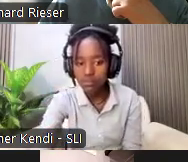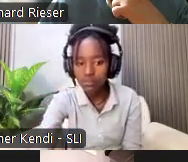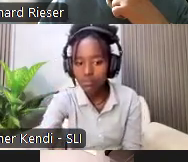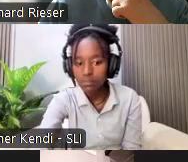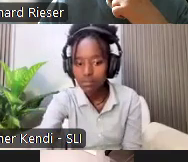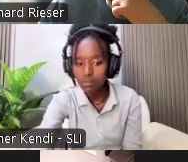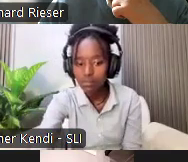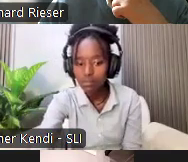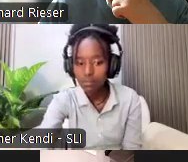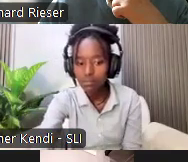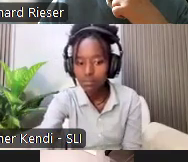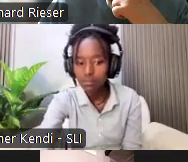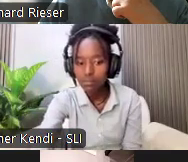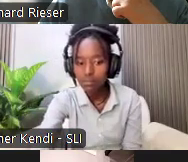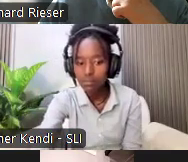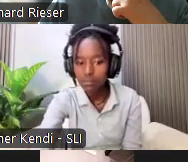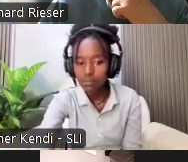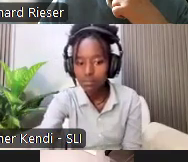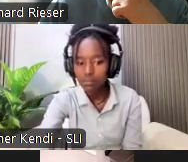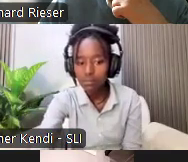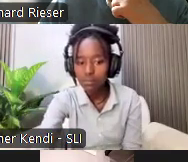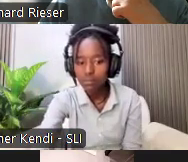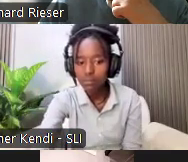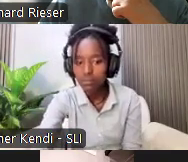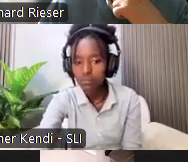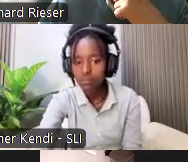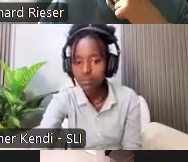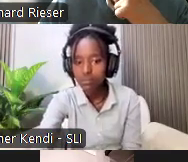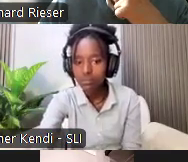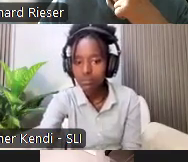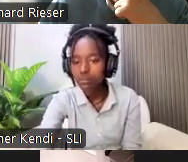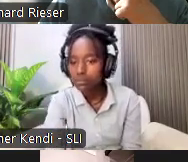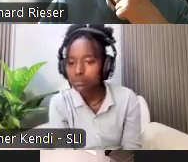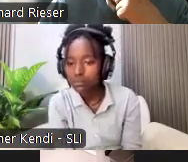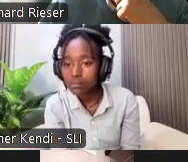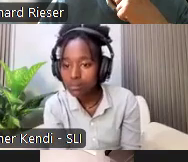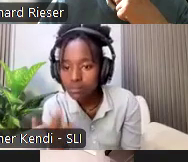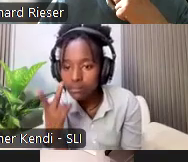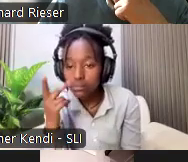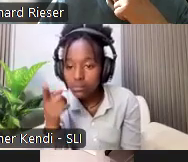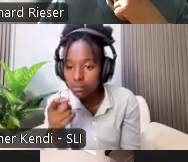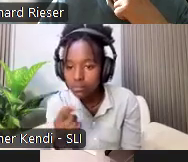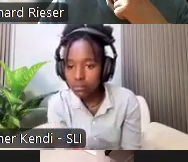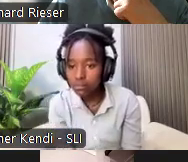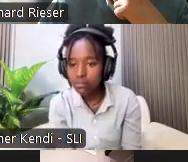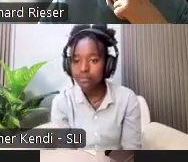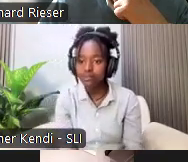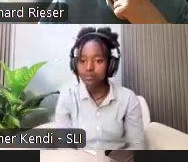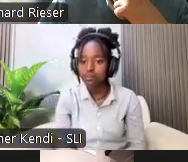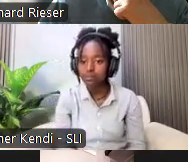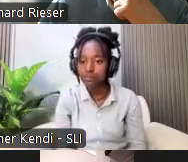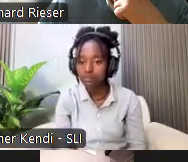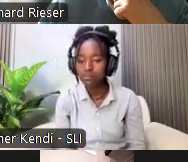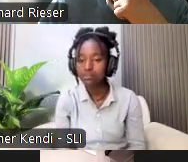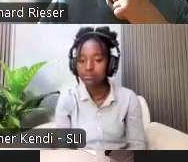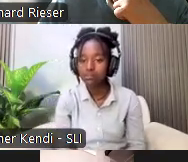engineer, and I now represent disabled youth at the Commonwealth level. Our stories, our successes are the strongest tools